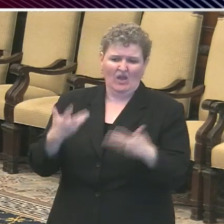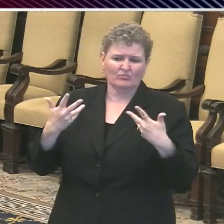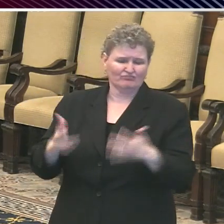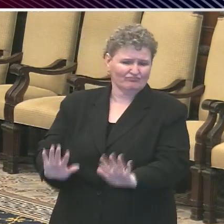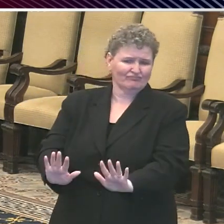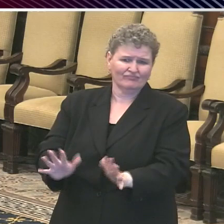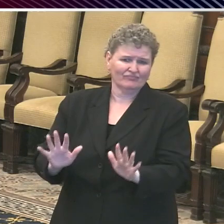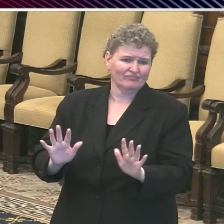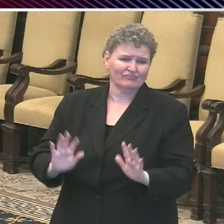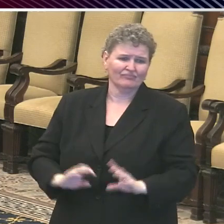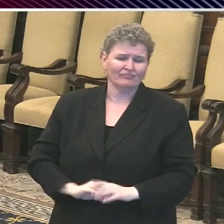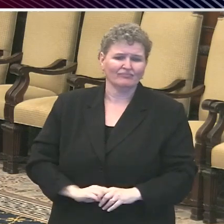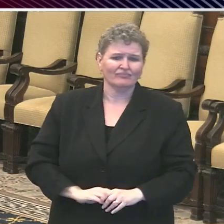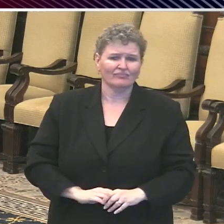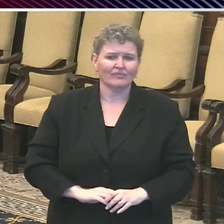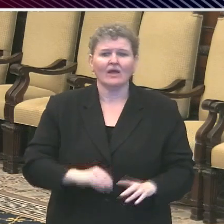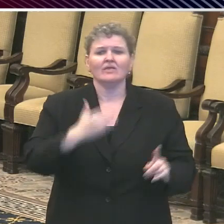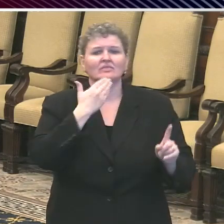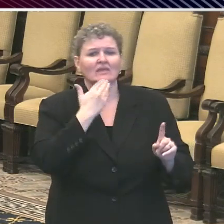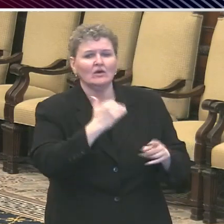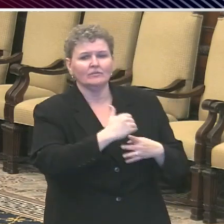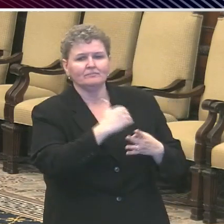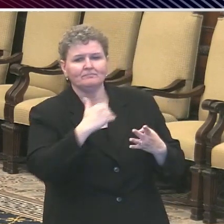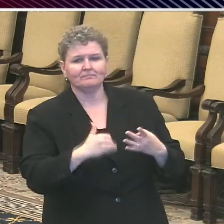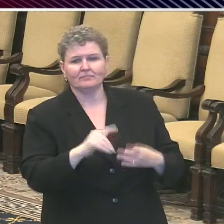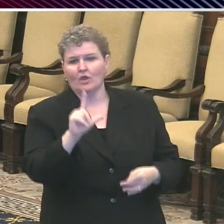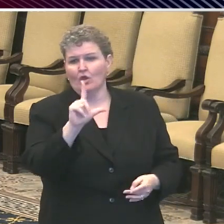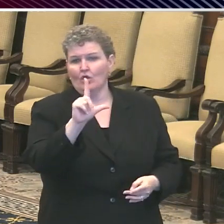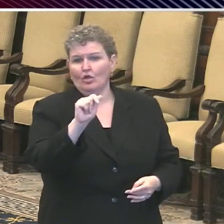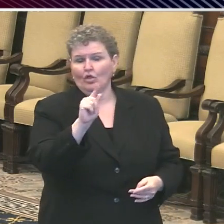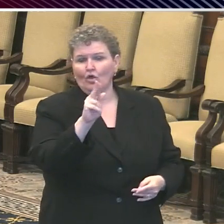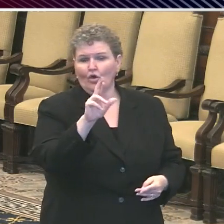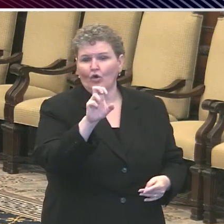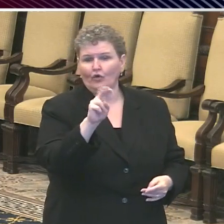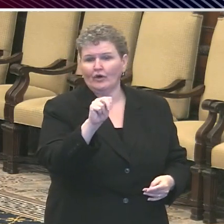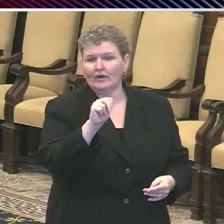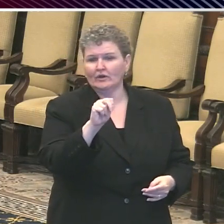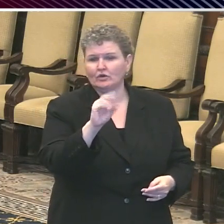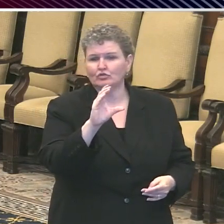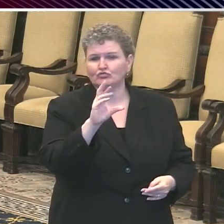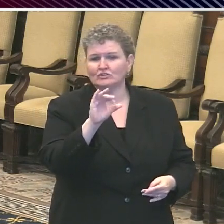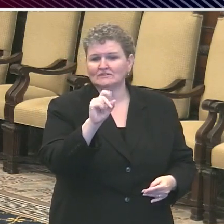Thanks, Jed. We are going to move now to Laura McChrystal of the Inquirer.